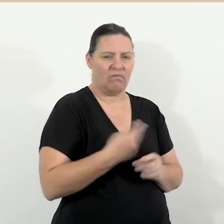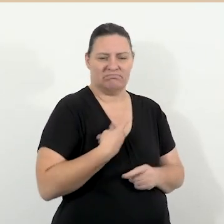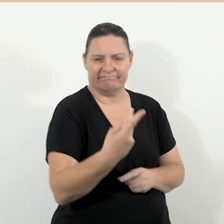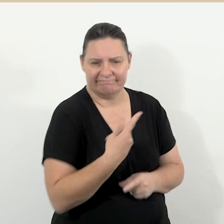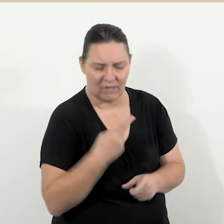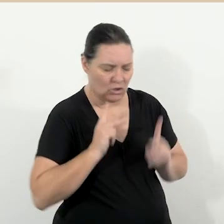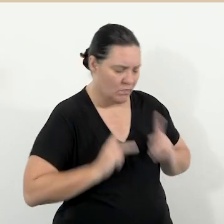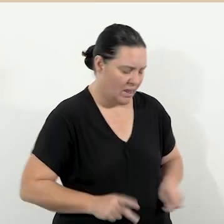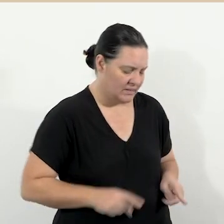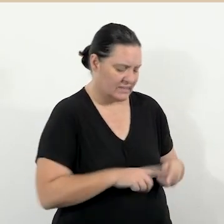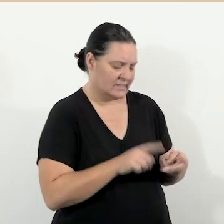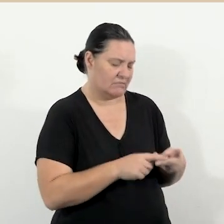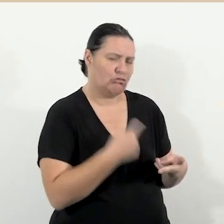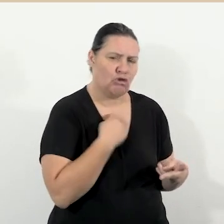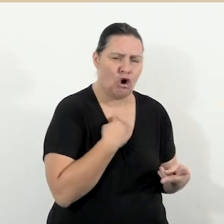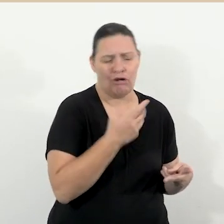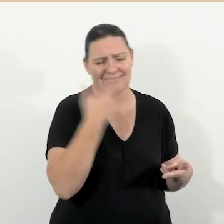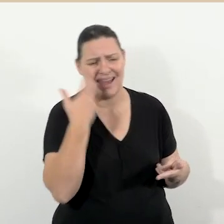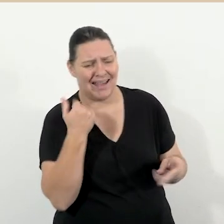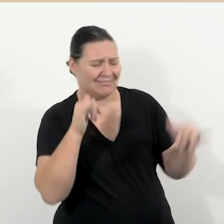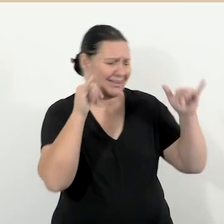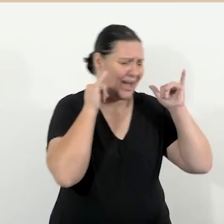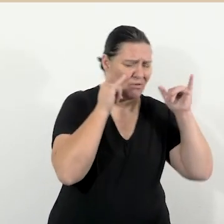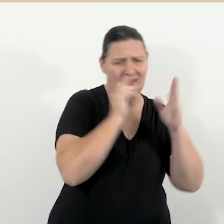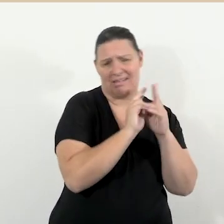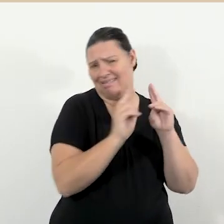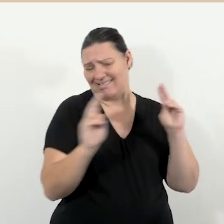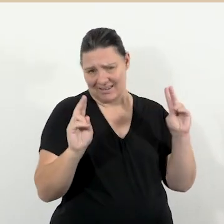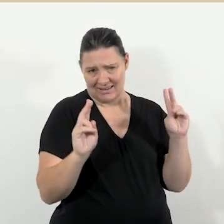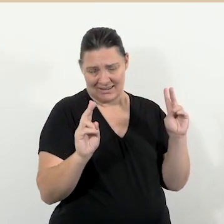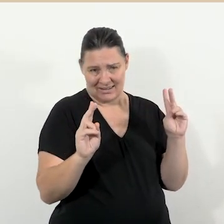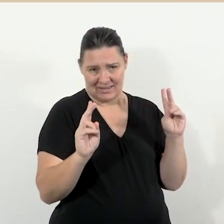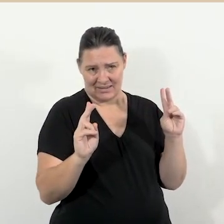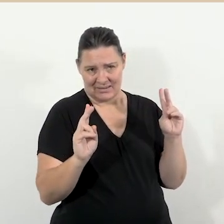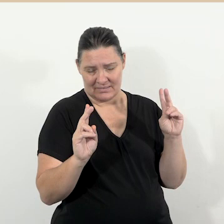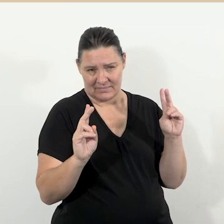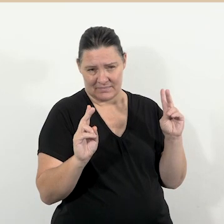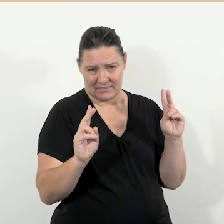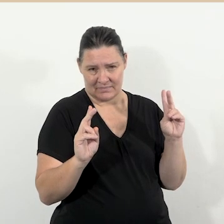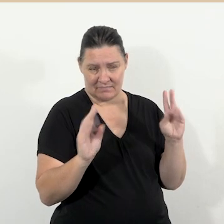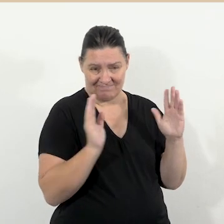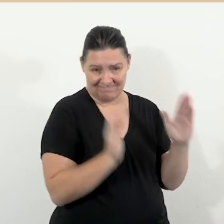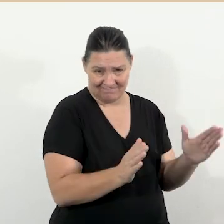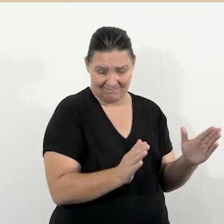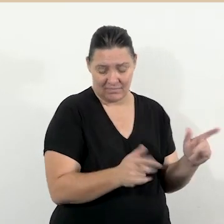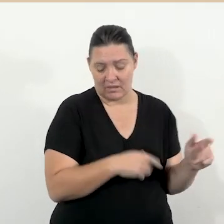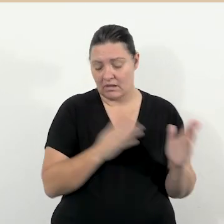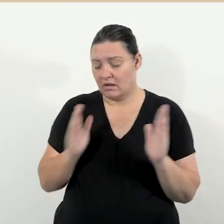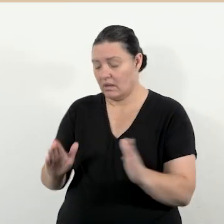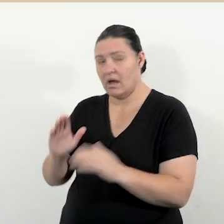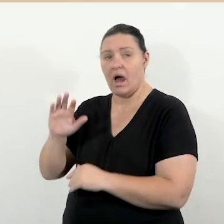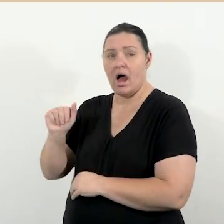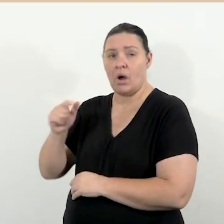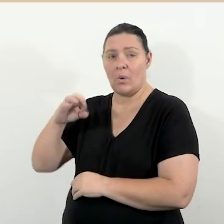you and me, all the dogs, the cats, the cows. Those are some of the examples of terrestrial animals.